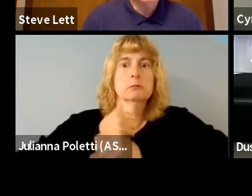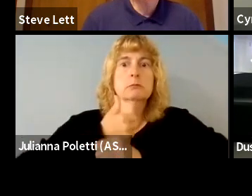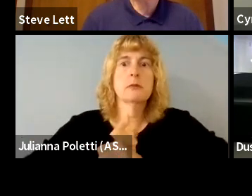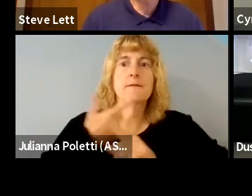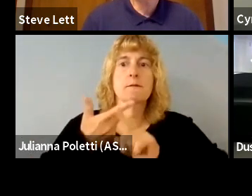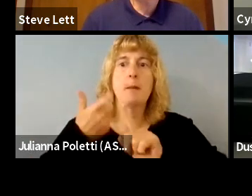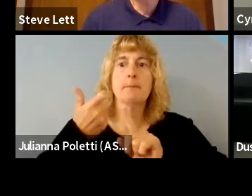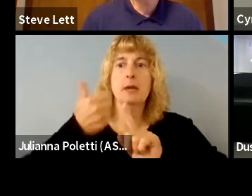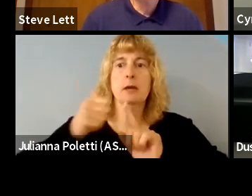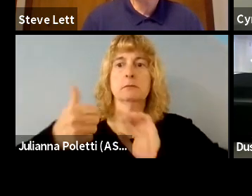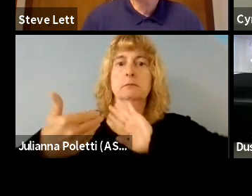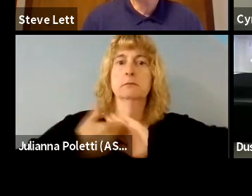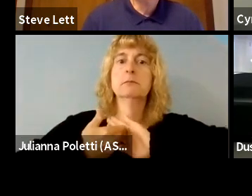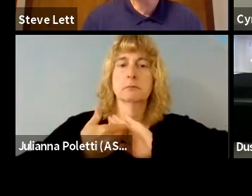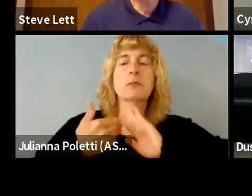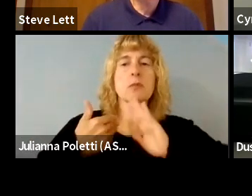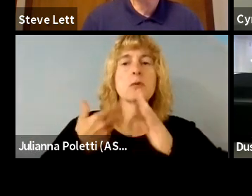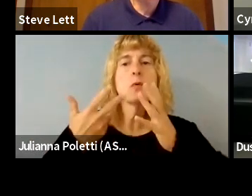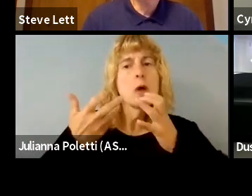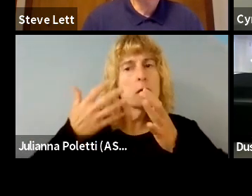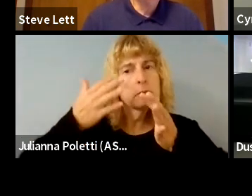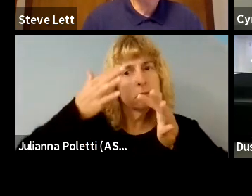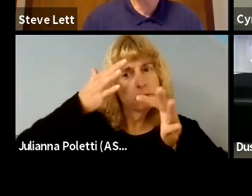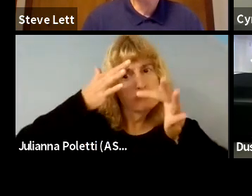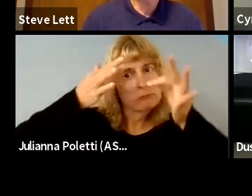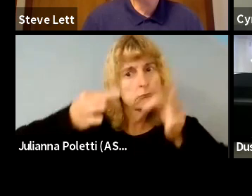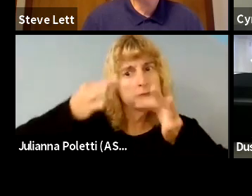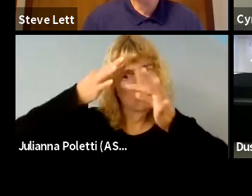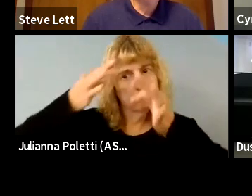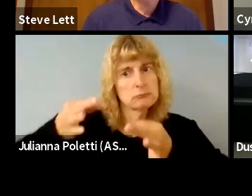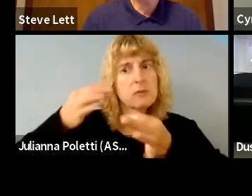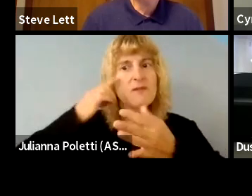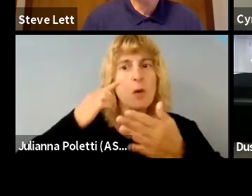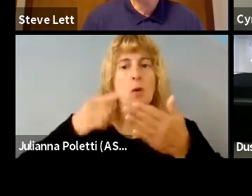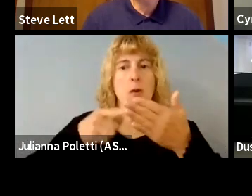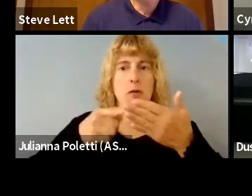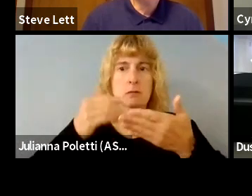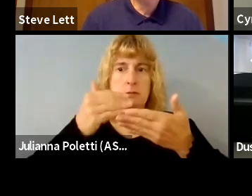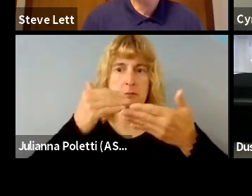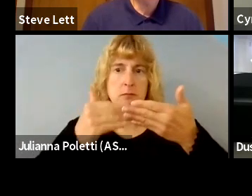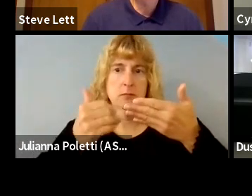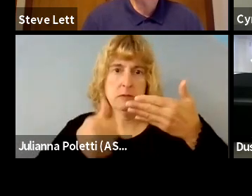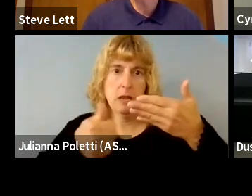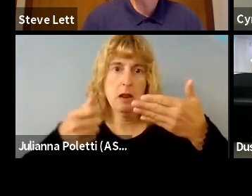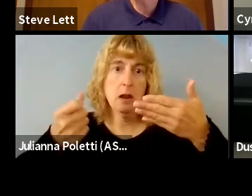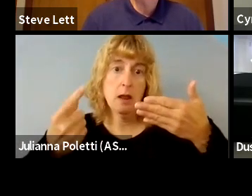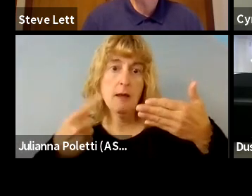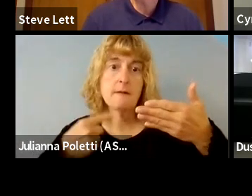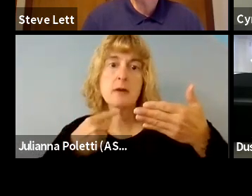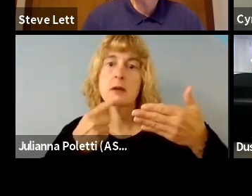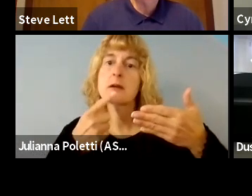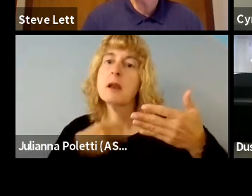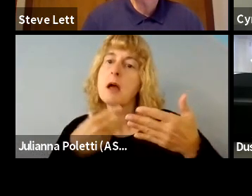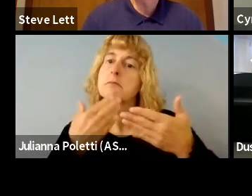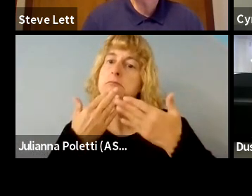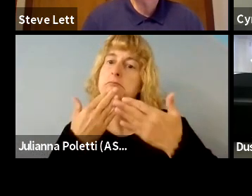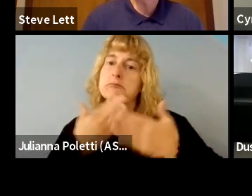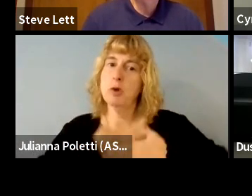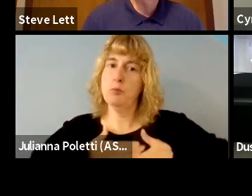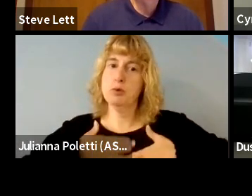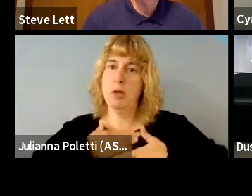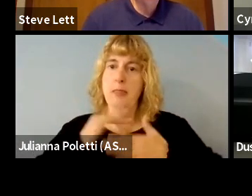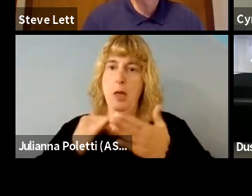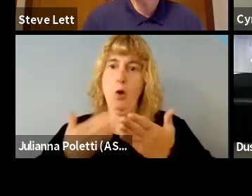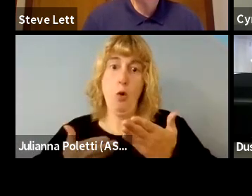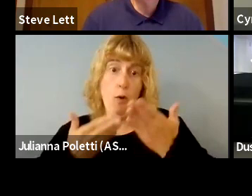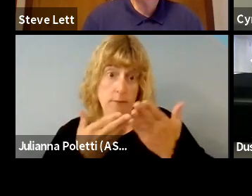determination. And I just wanted to offer to our chair that I am interested in that and appreciate the offer, if that was an offer. Yes, what I was suggesting